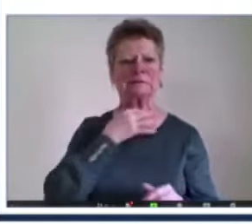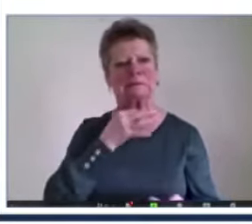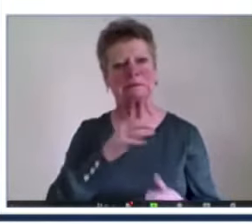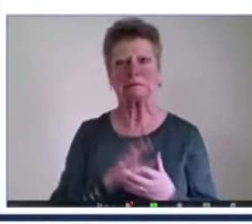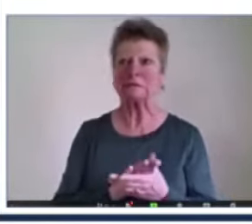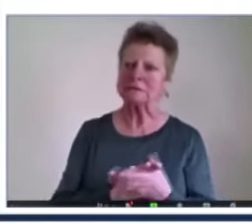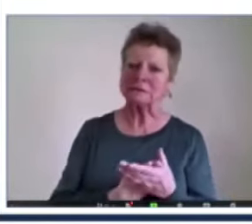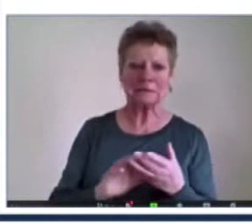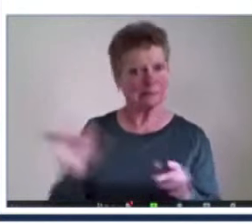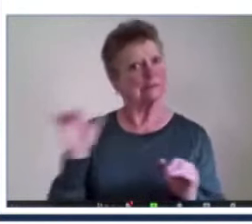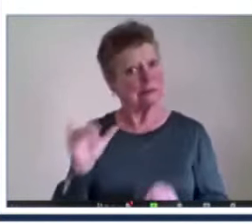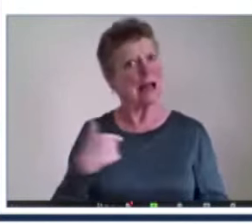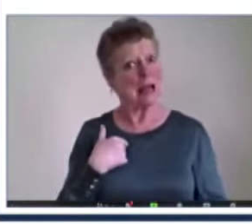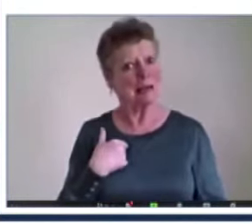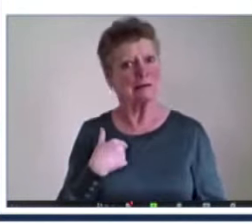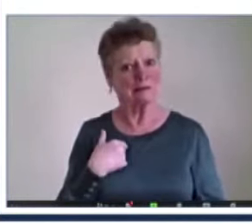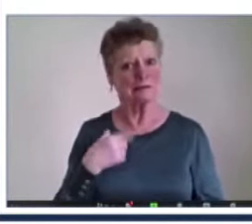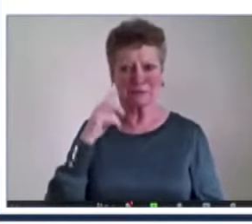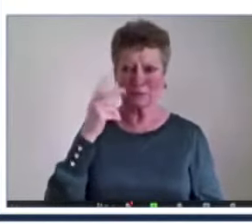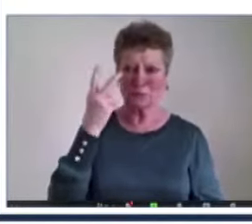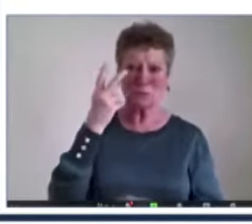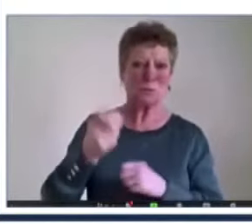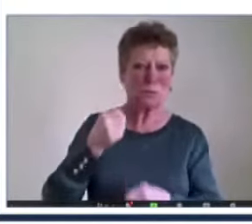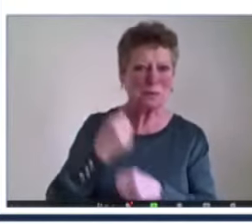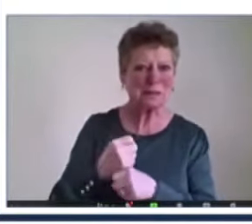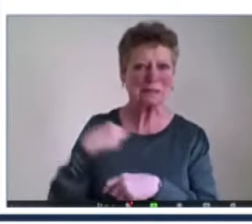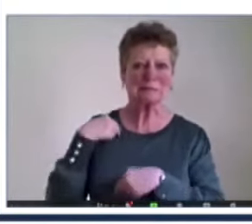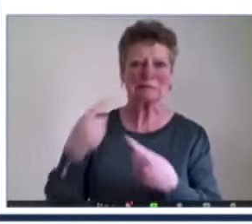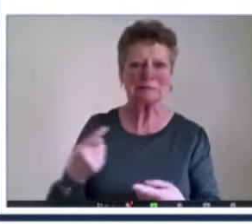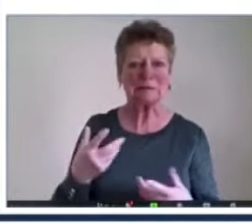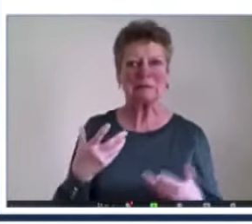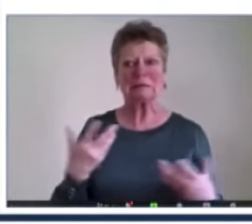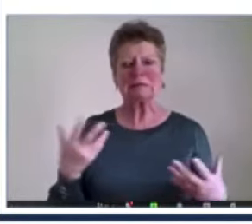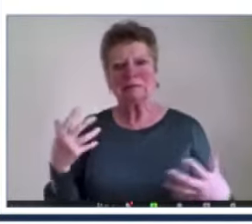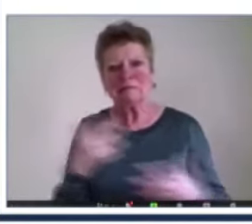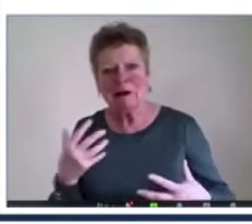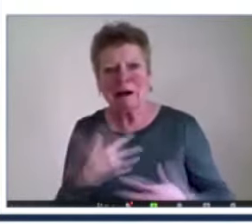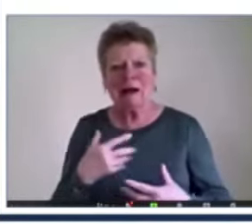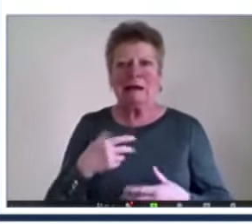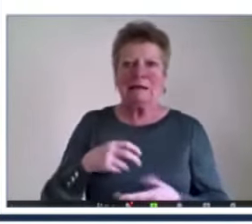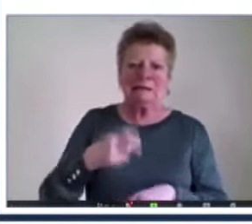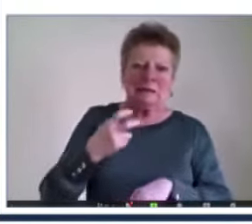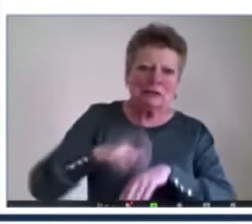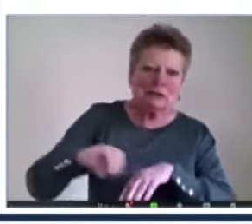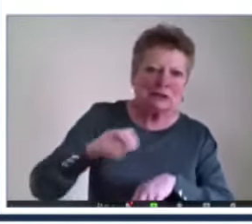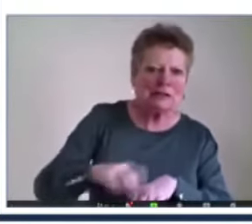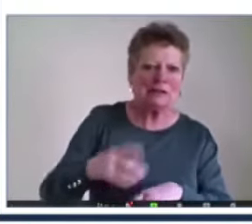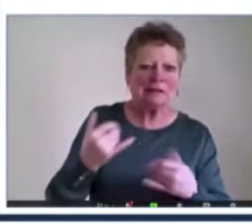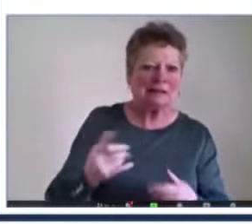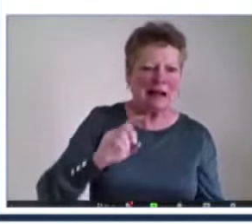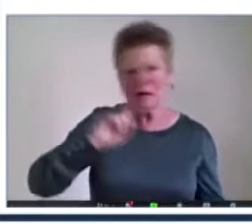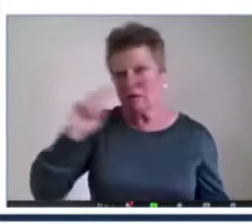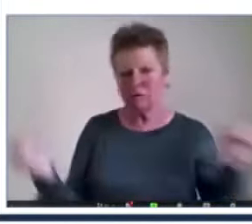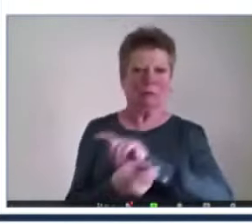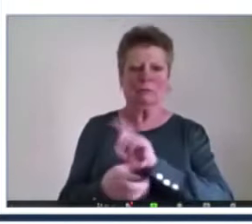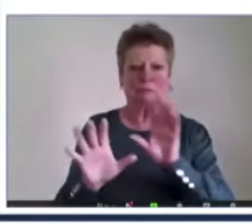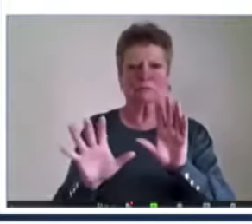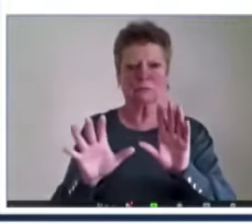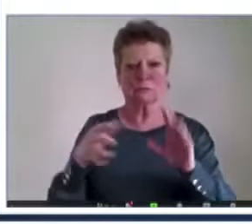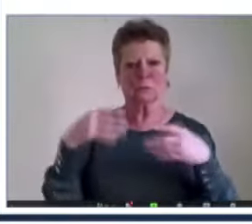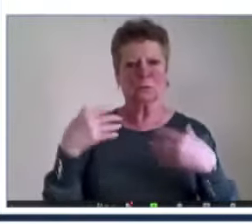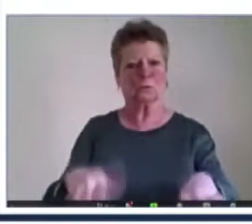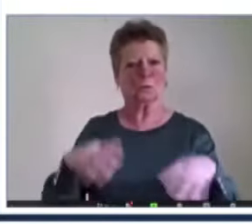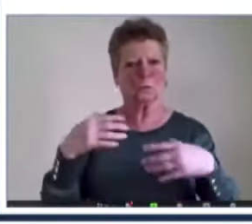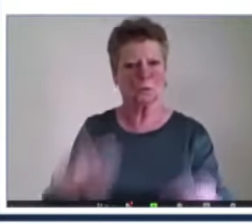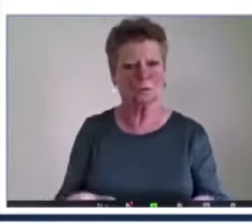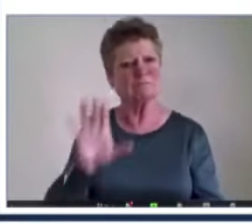For 2 years, we've been conditioned to be afraid and nervous, and that's a difficult switch to flip the other way. But being